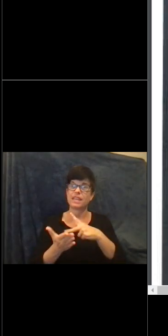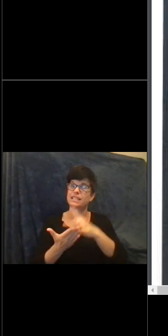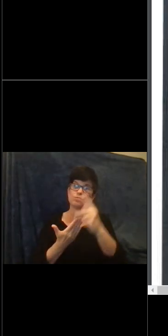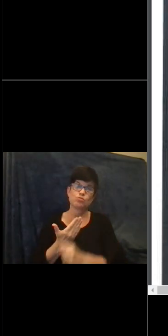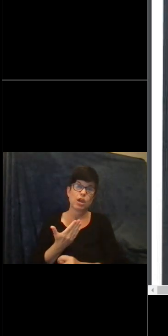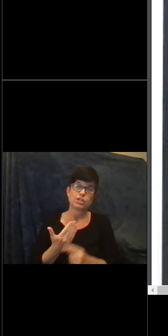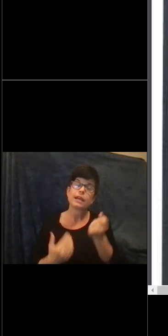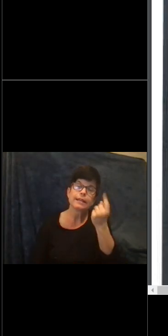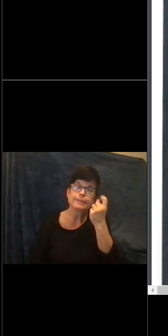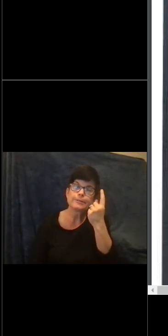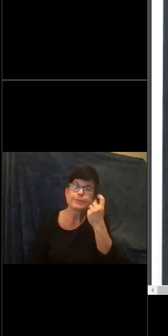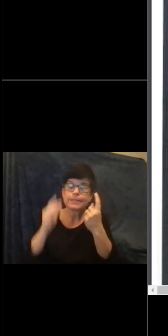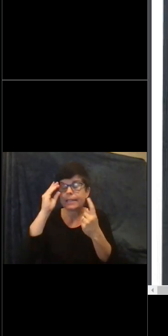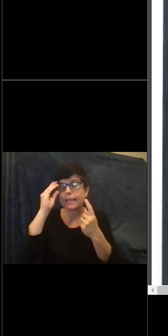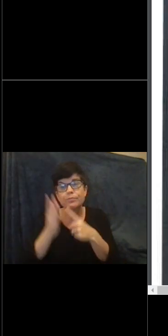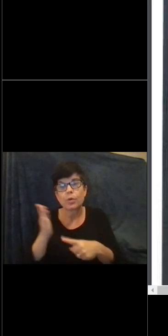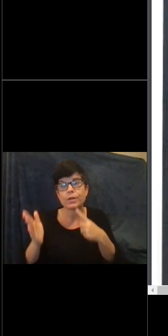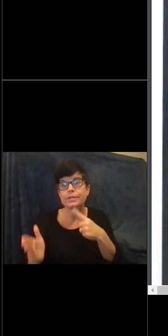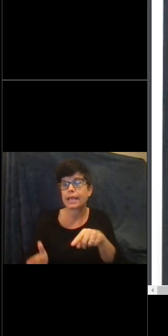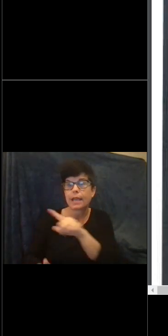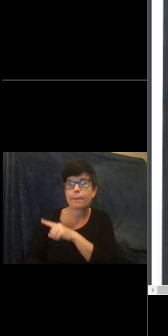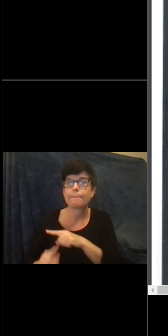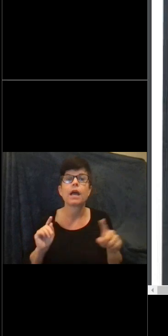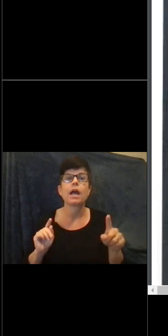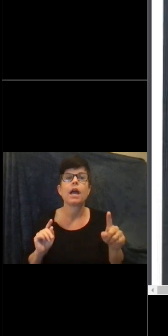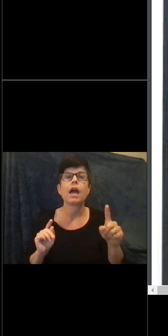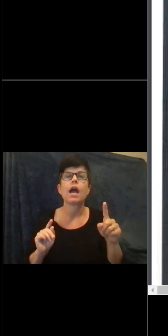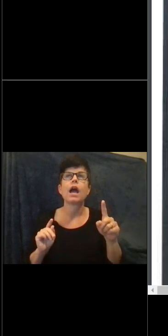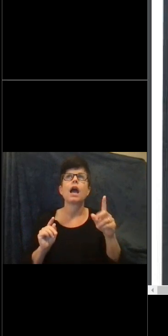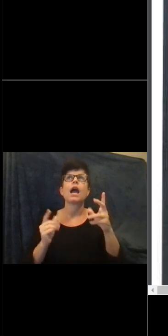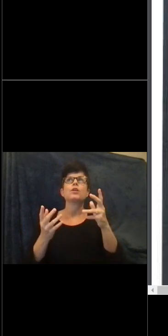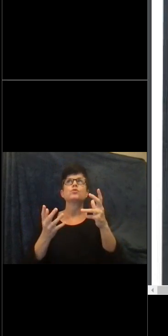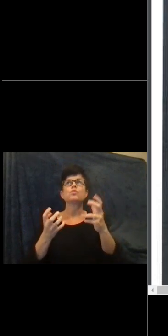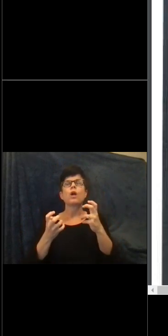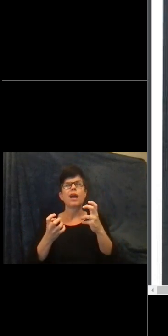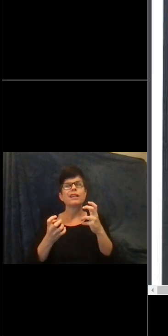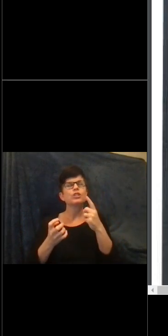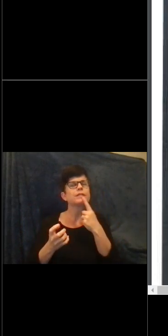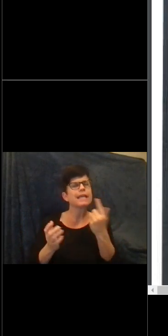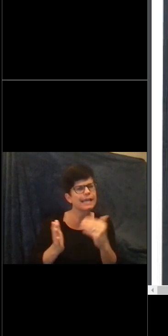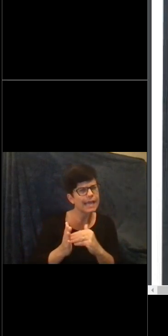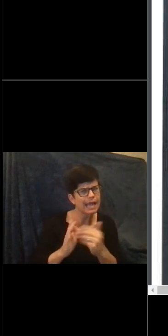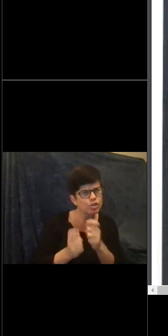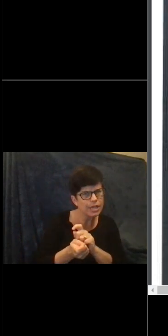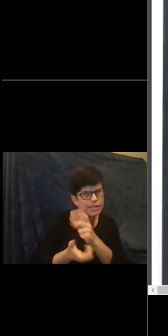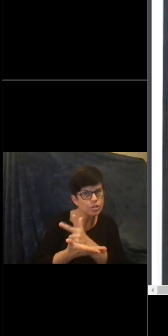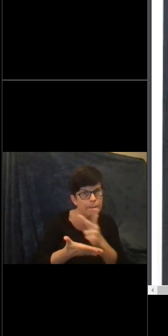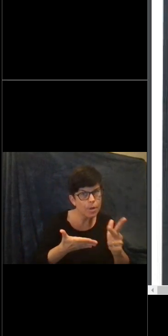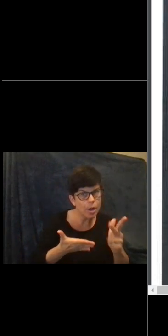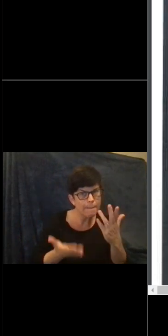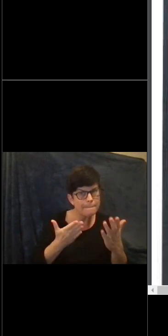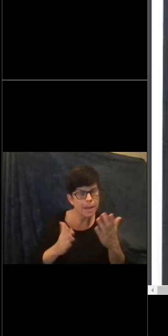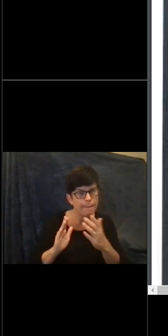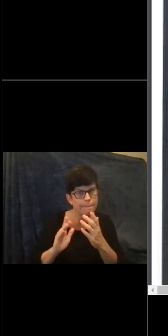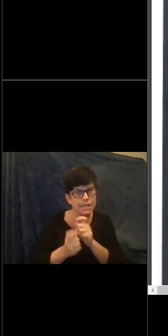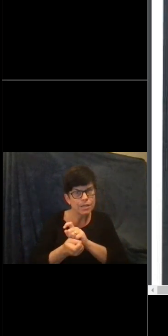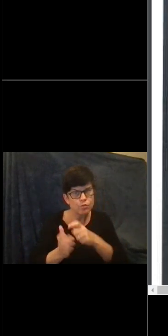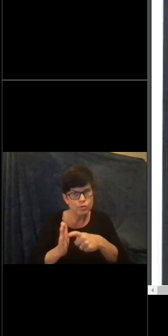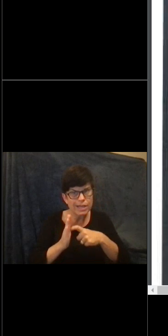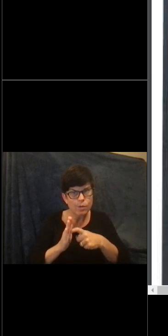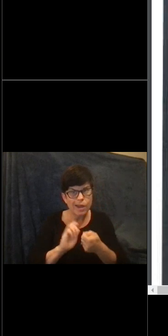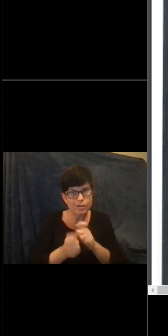but I understand exactly what you're asking. And just to reiterate the point that I think is clear, but changes in parking might require a change in site plan. That site plan